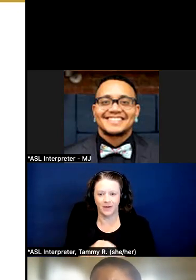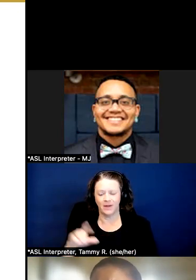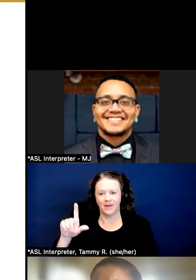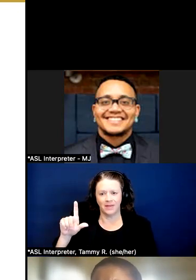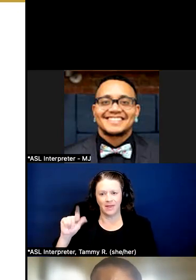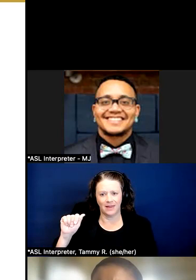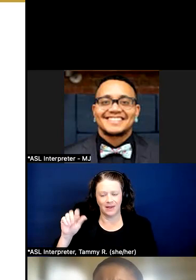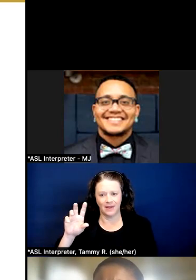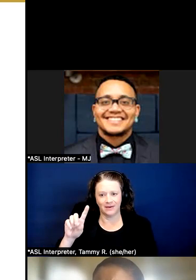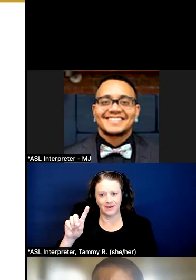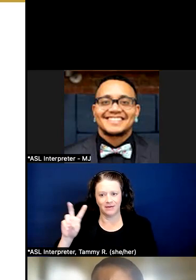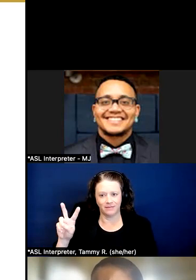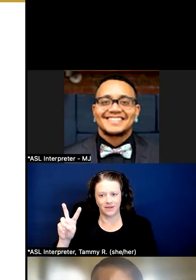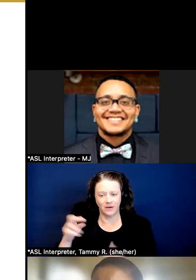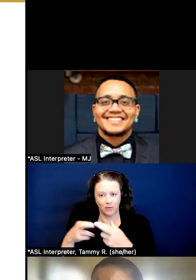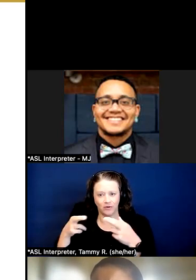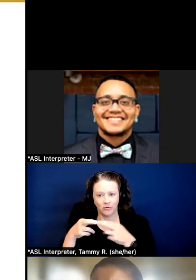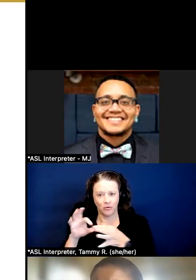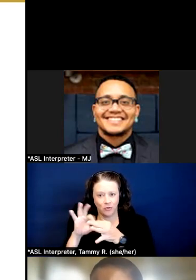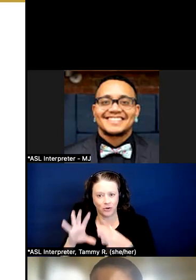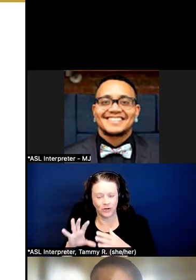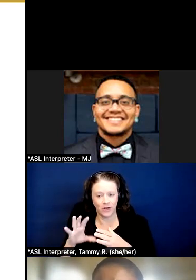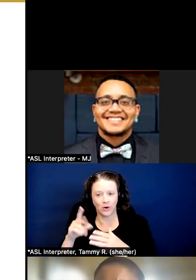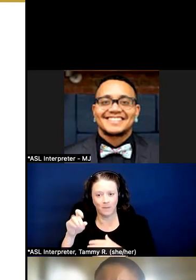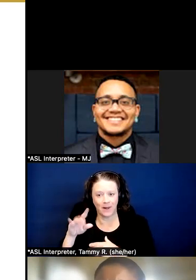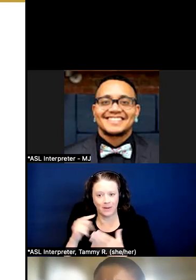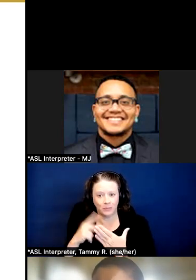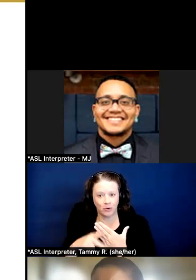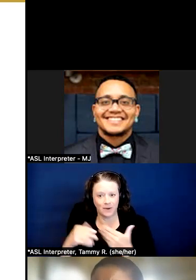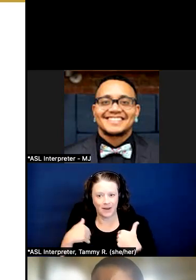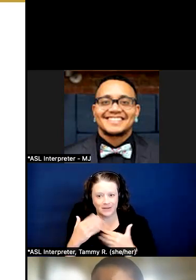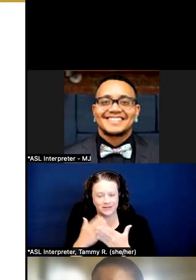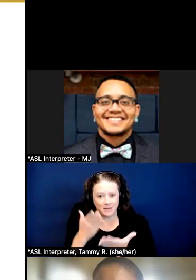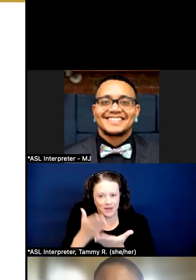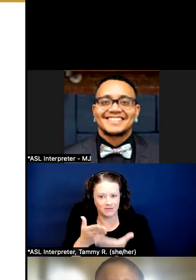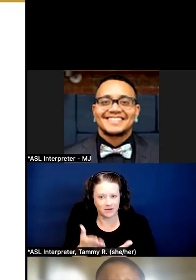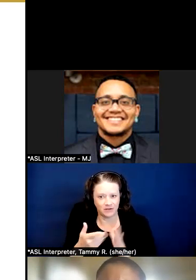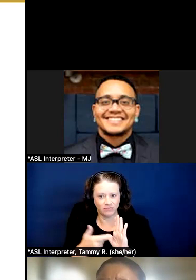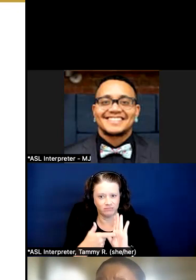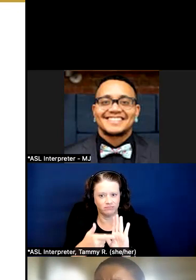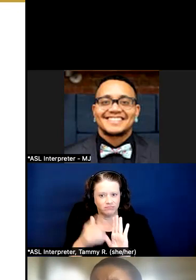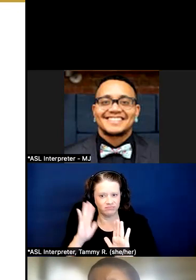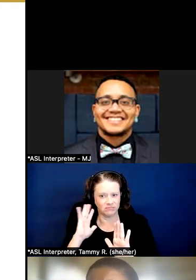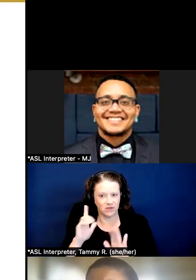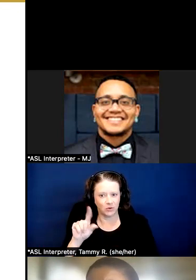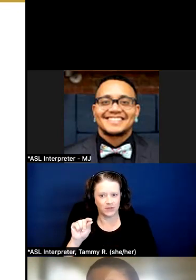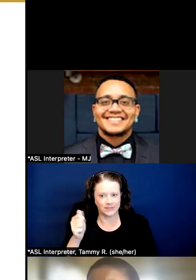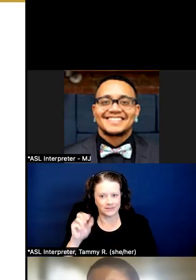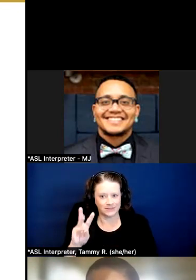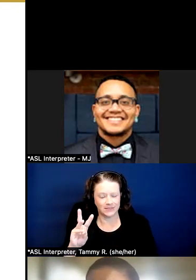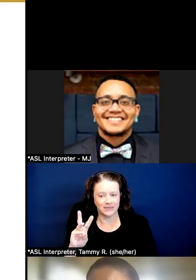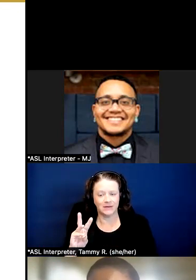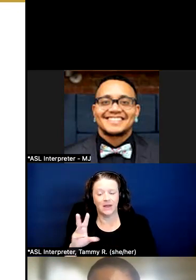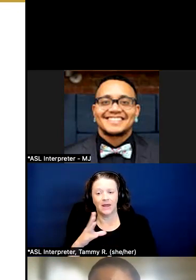Angeles Domestic Violence Regional Coordinator Pilot Program conducted in 2016 showed that hiring domestic